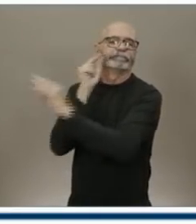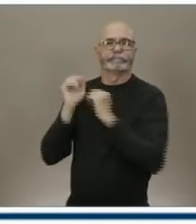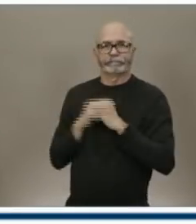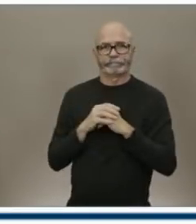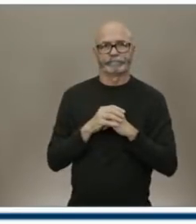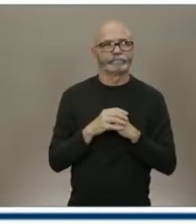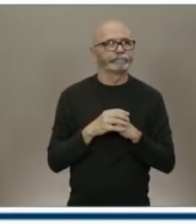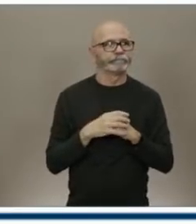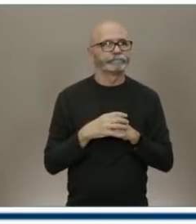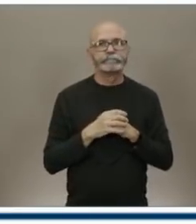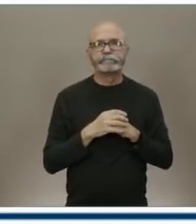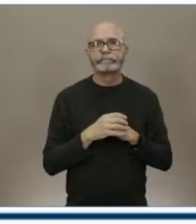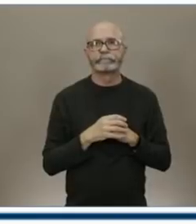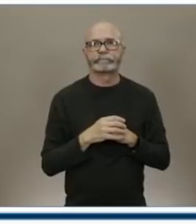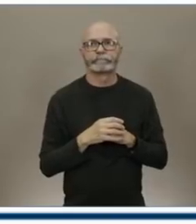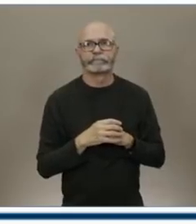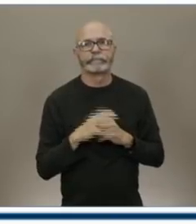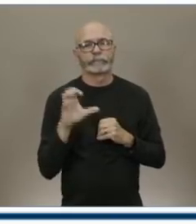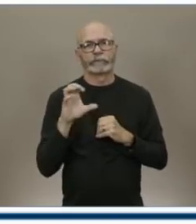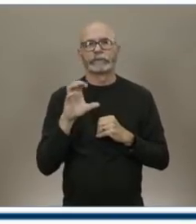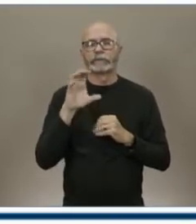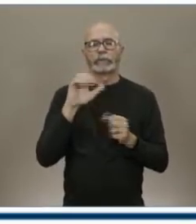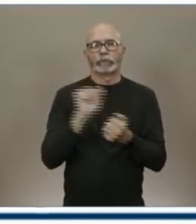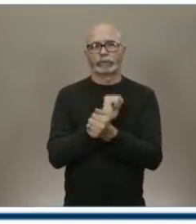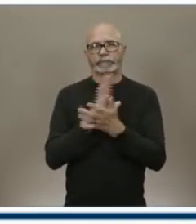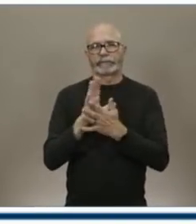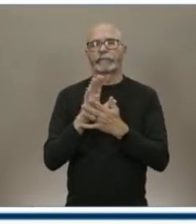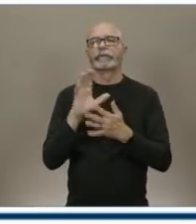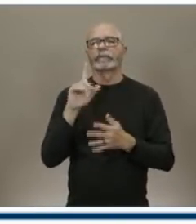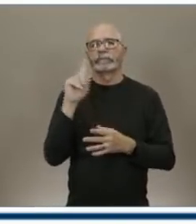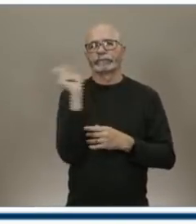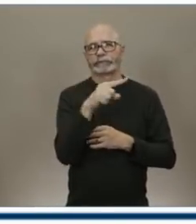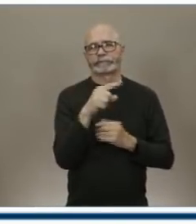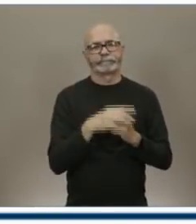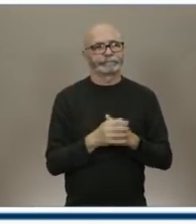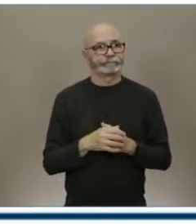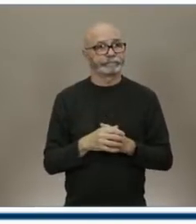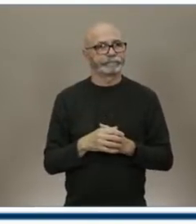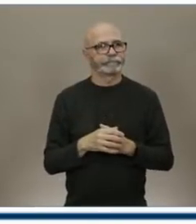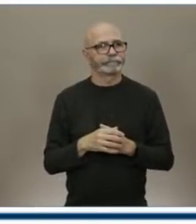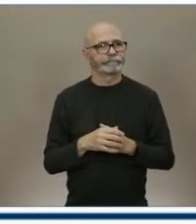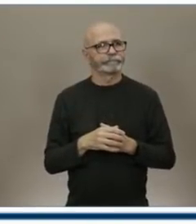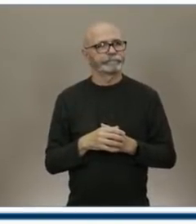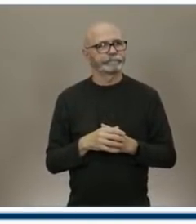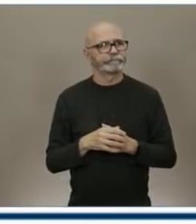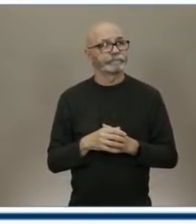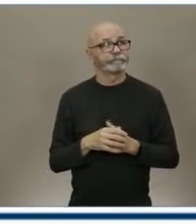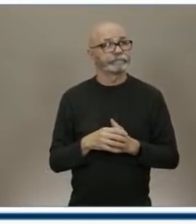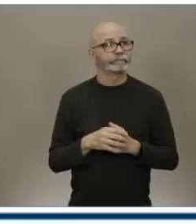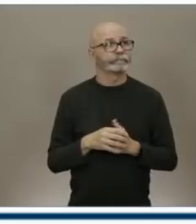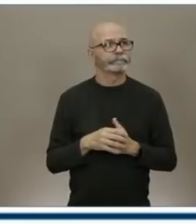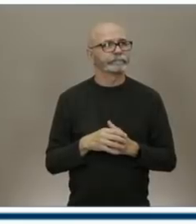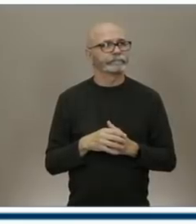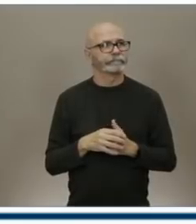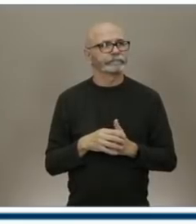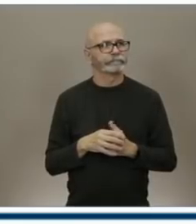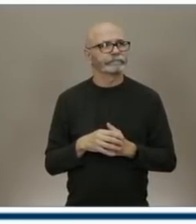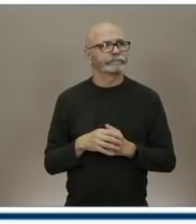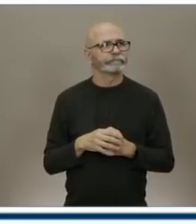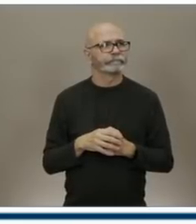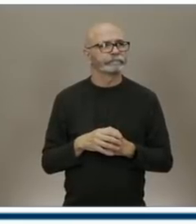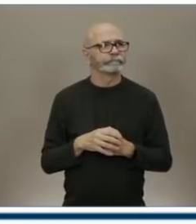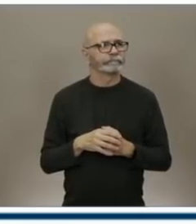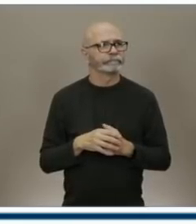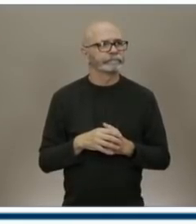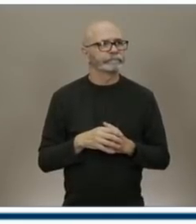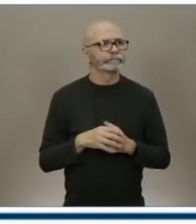Go ahead, John. Thank you. This is for Dr. Strang, and continuing with the Eden Valley